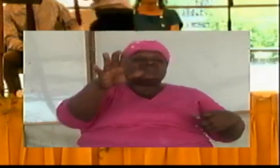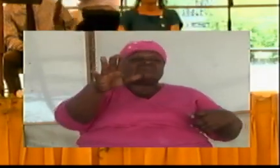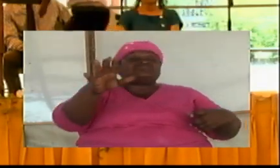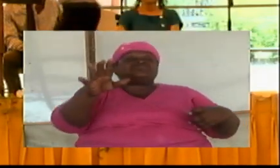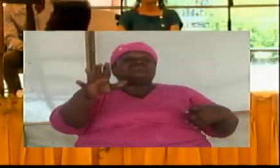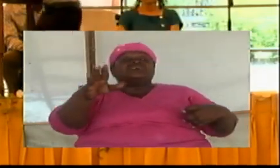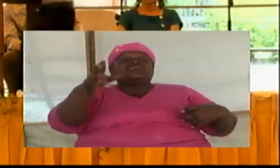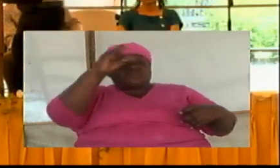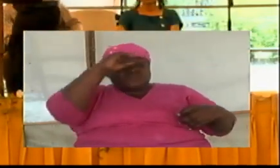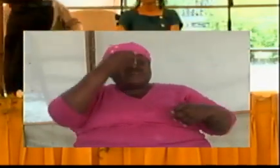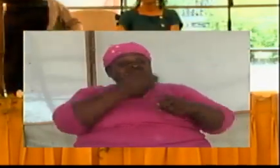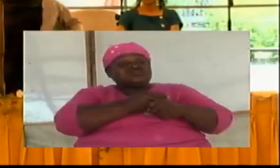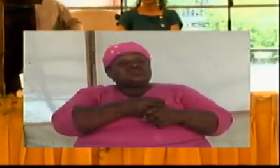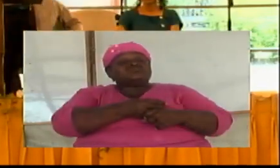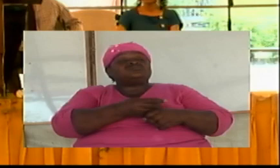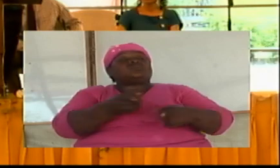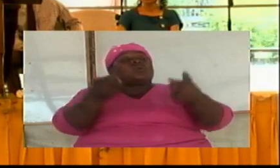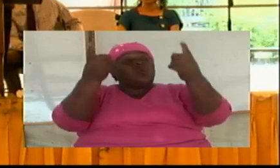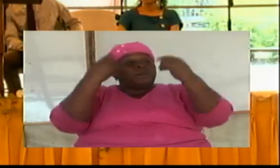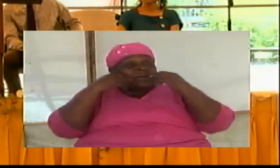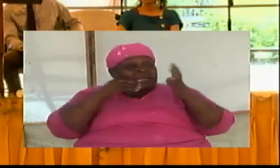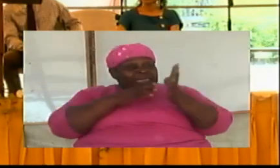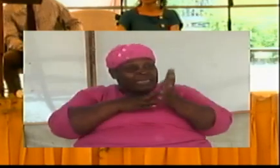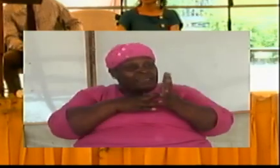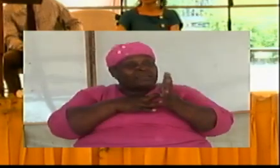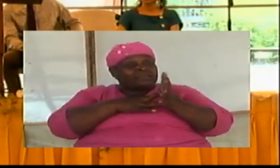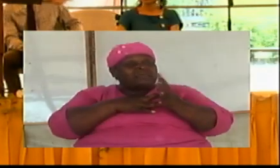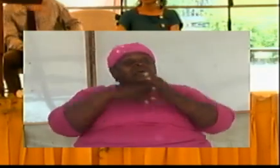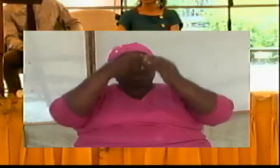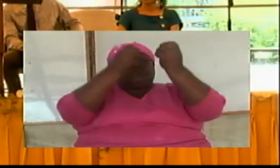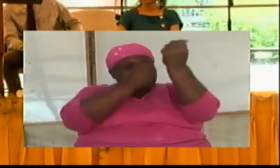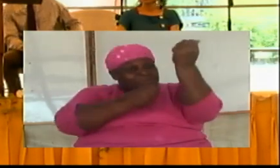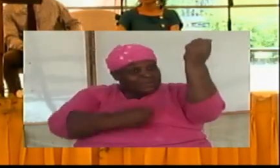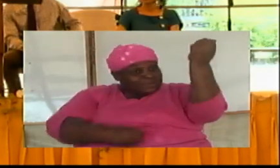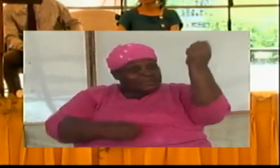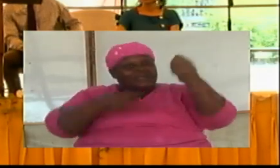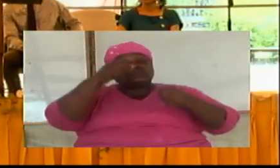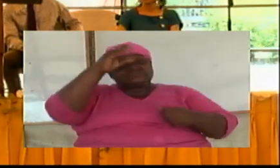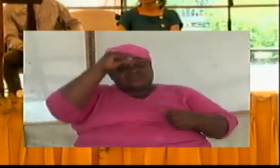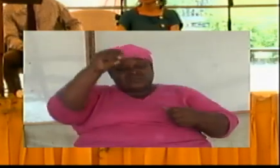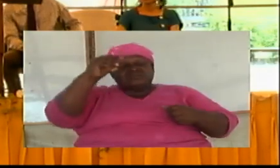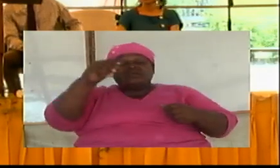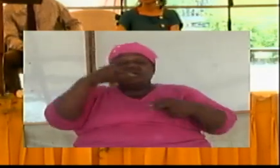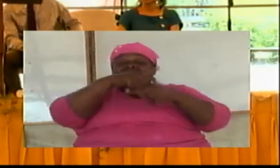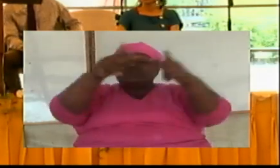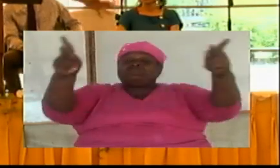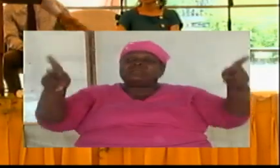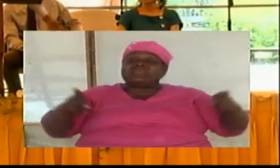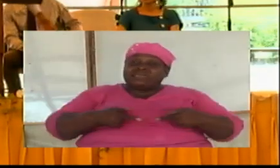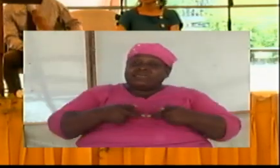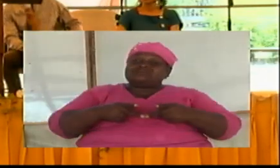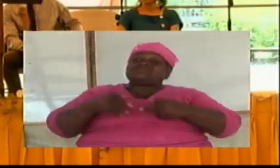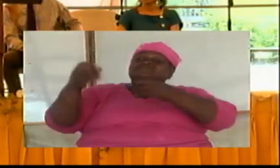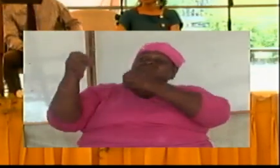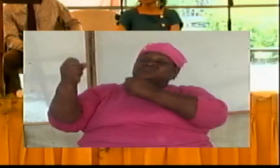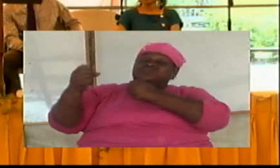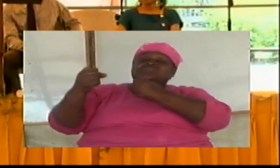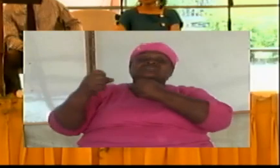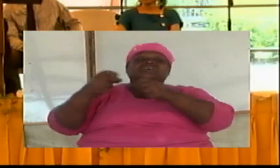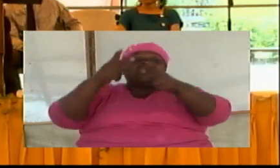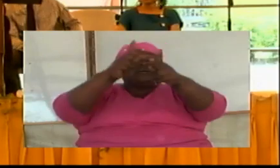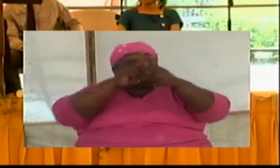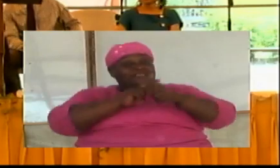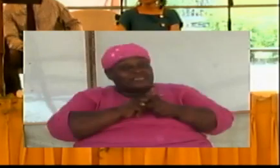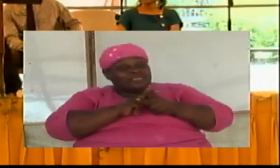protection, hallelujah, the place of covering, the place of sustenance, and